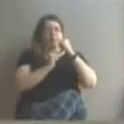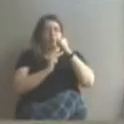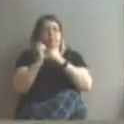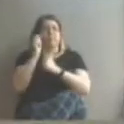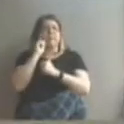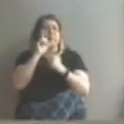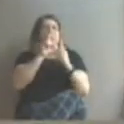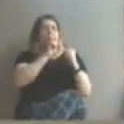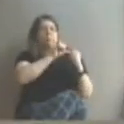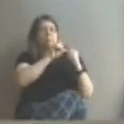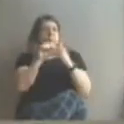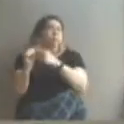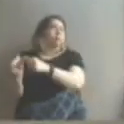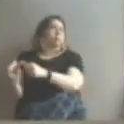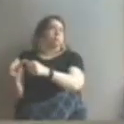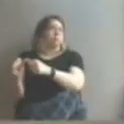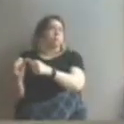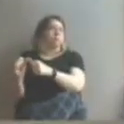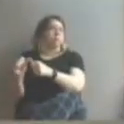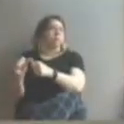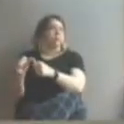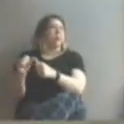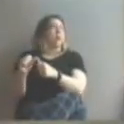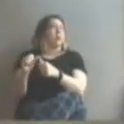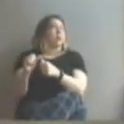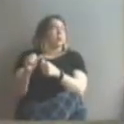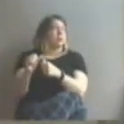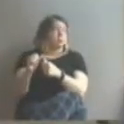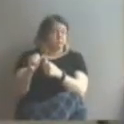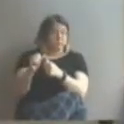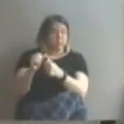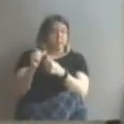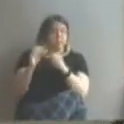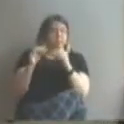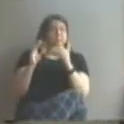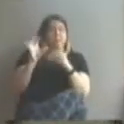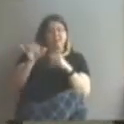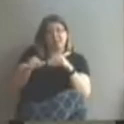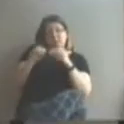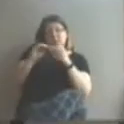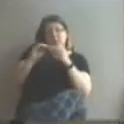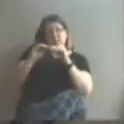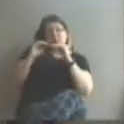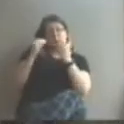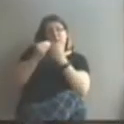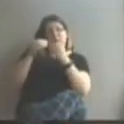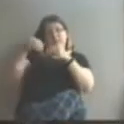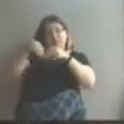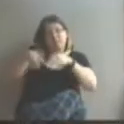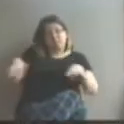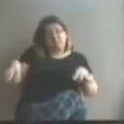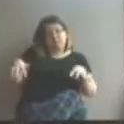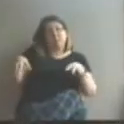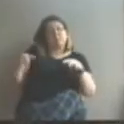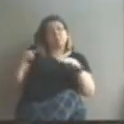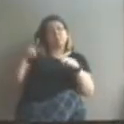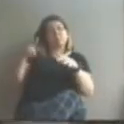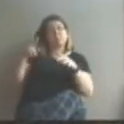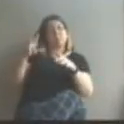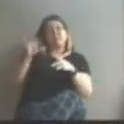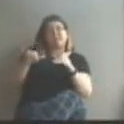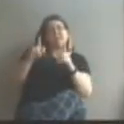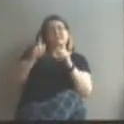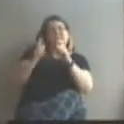for continuity for deeper learning. And so can I just ask if the organizational chart changes you're recommending, is that